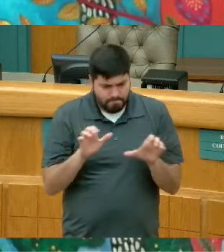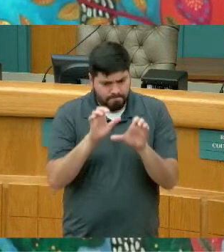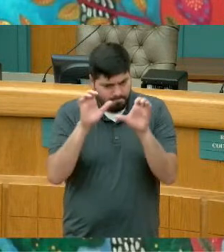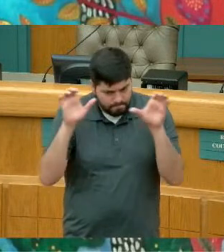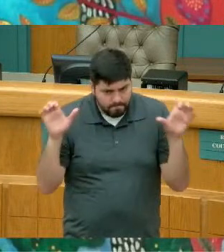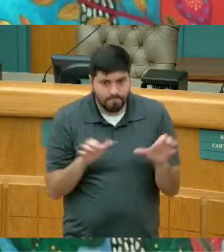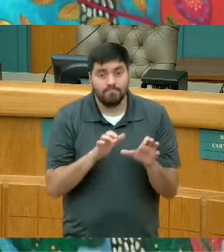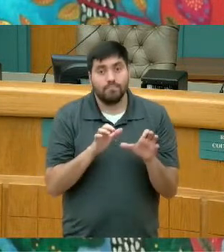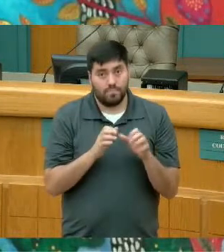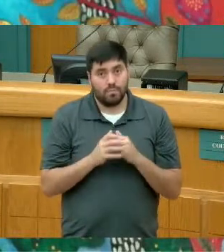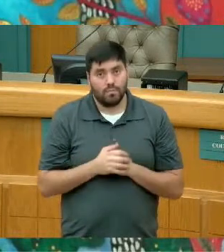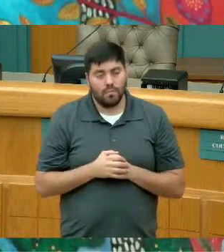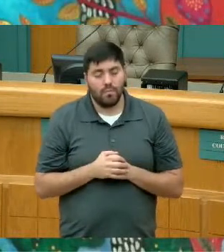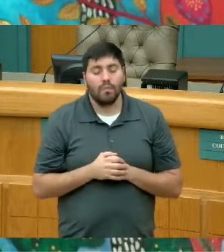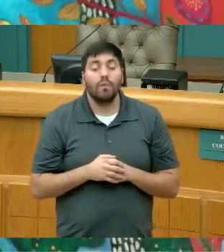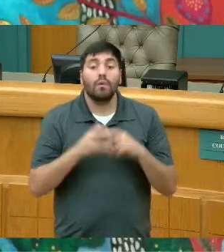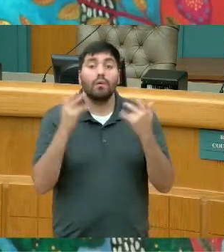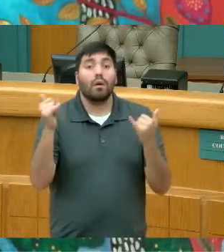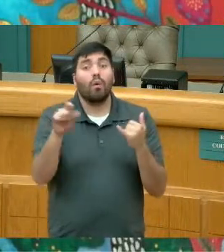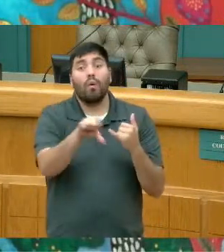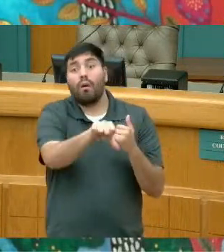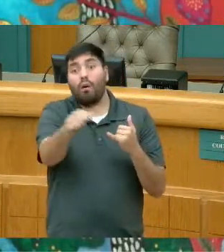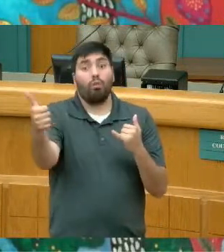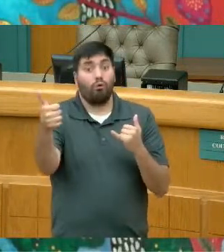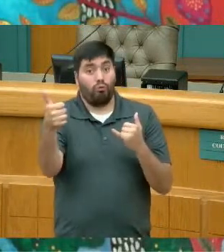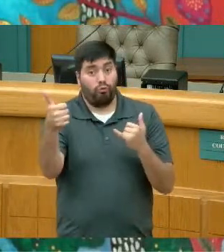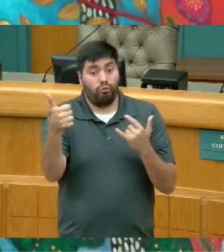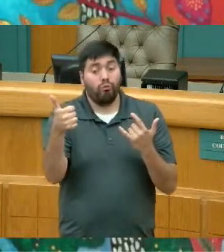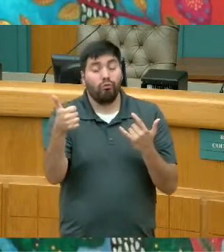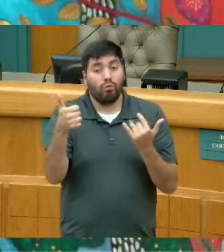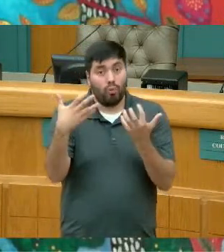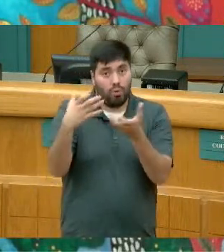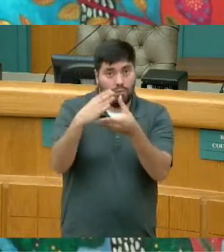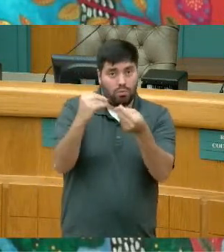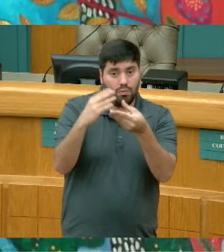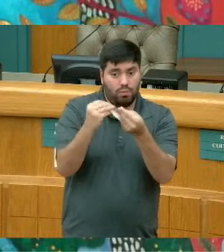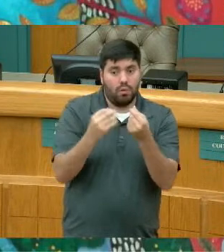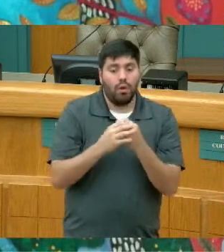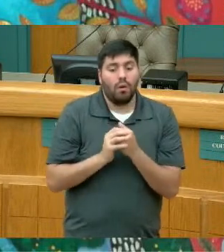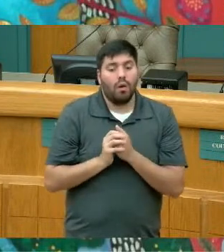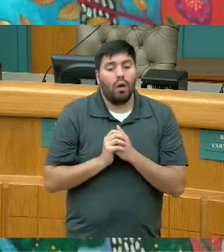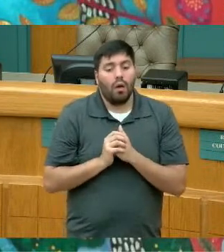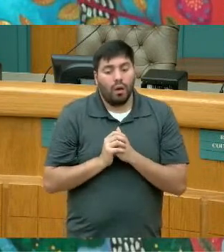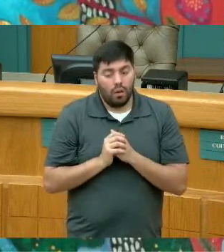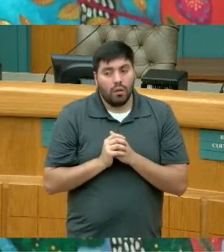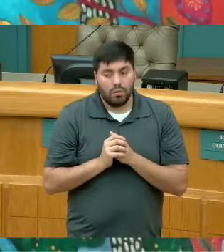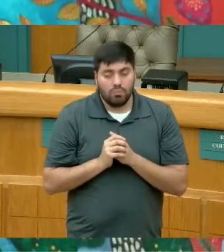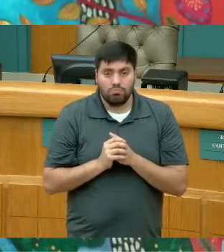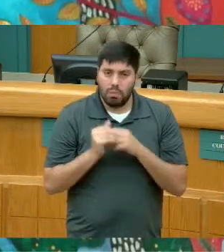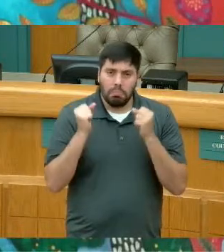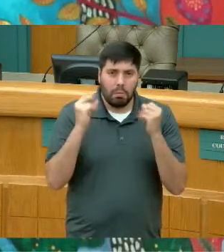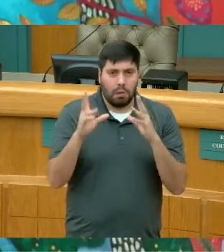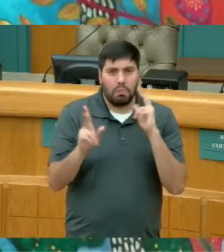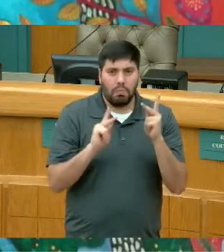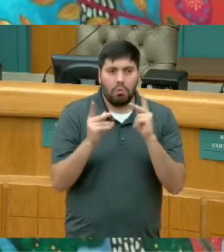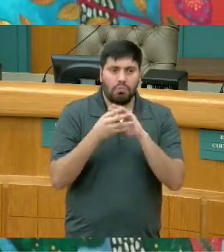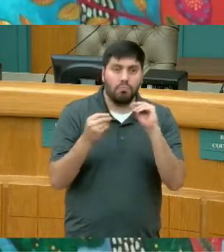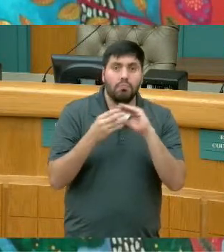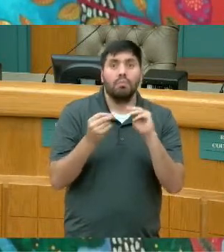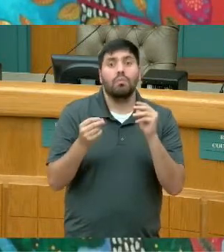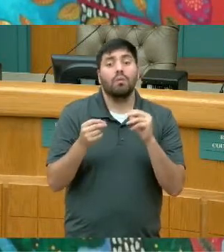part. The other part of the graph that usually everybody talks